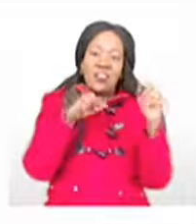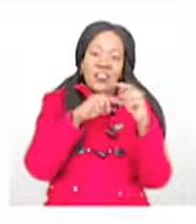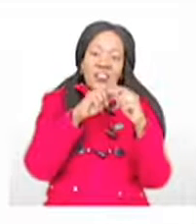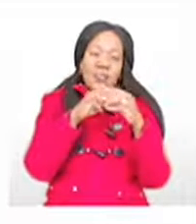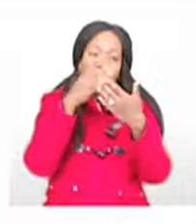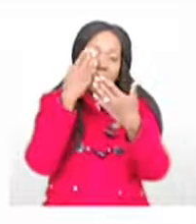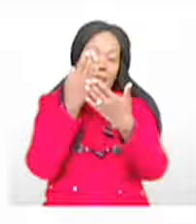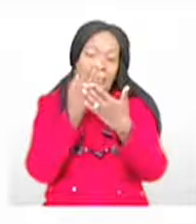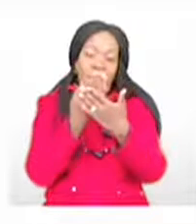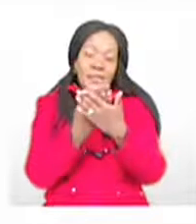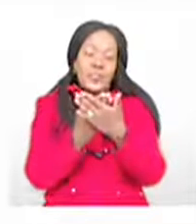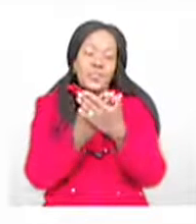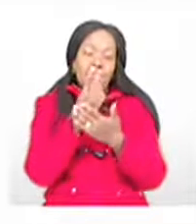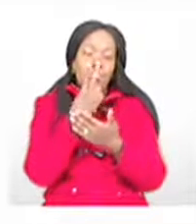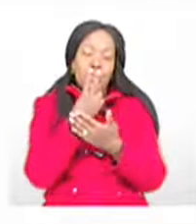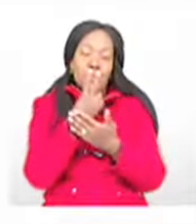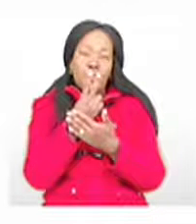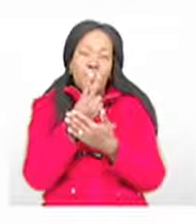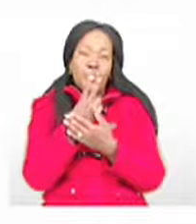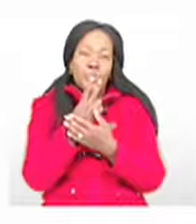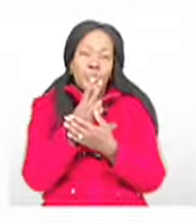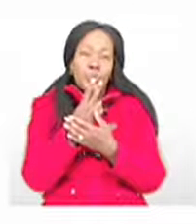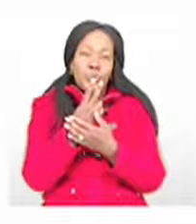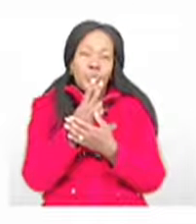2. Once the